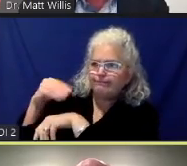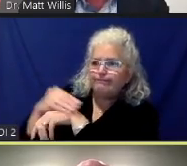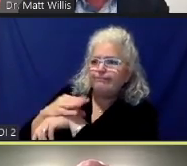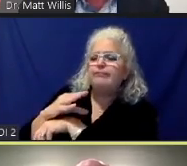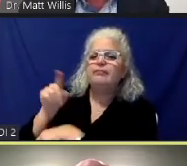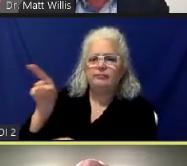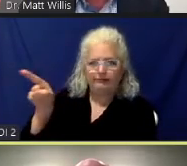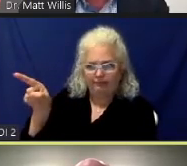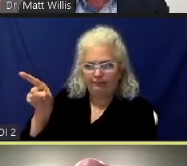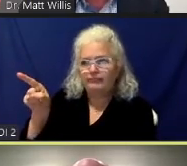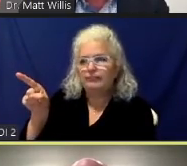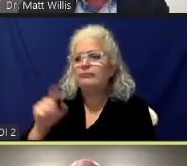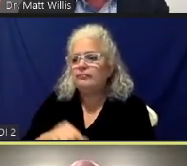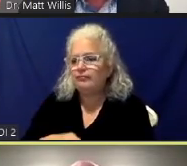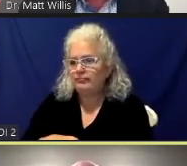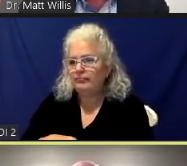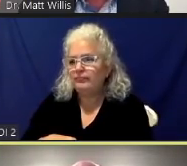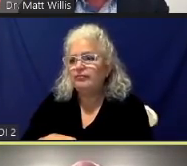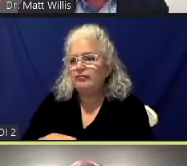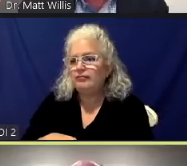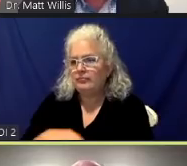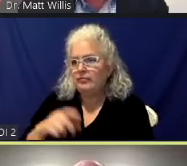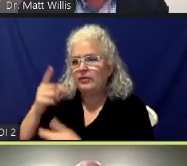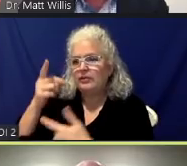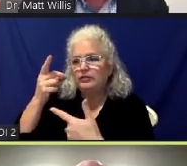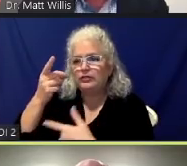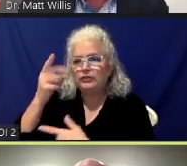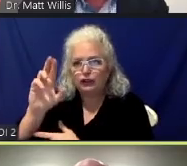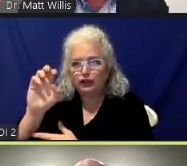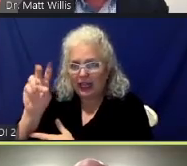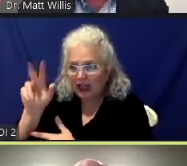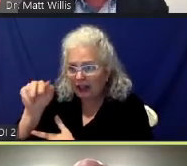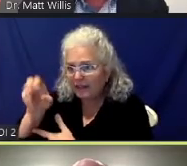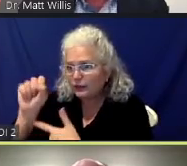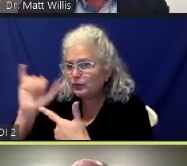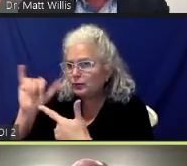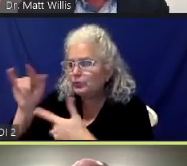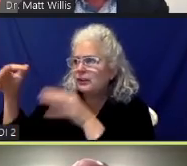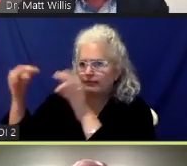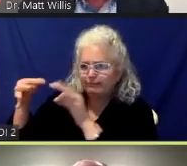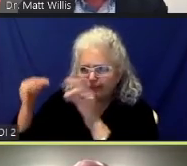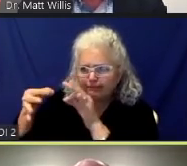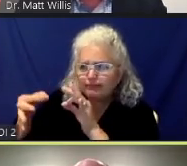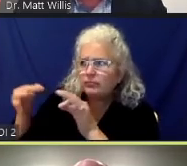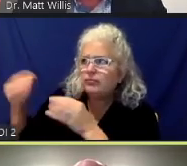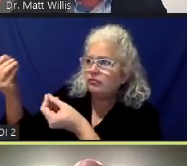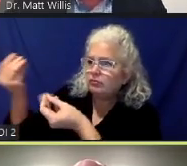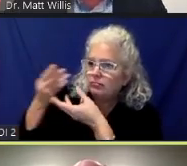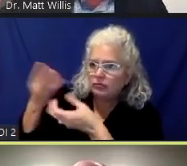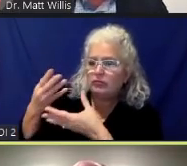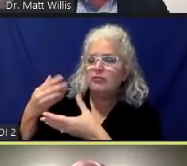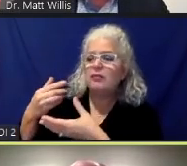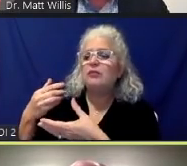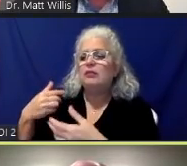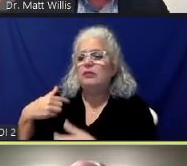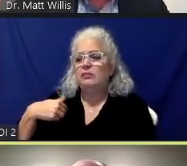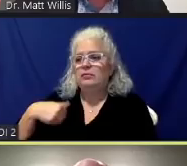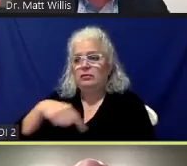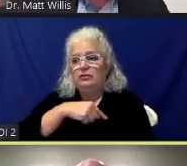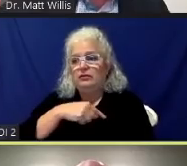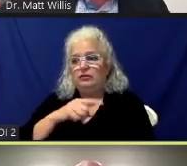meet capacity and demand. It's really based on how much vaccine we're getting each week, and we're meeting that